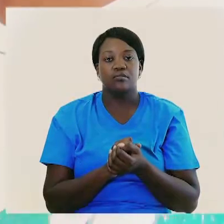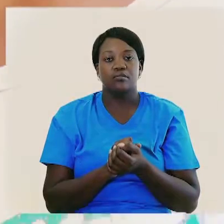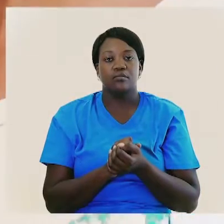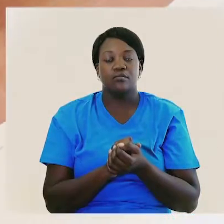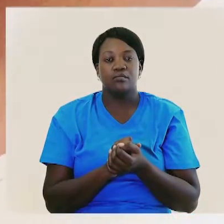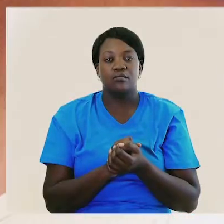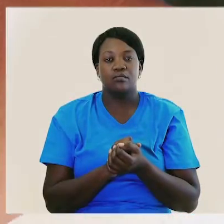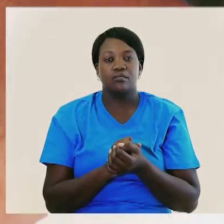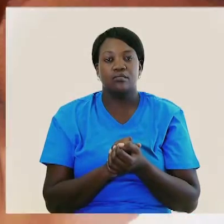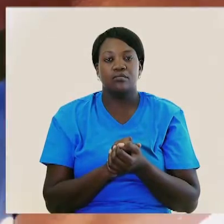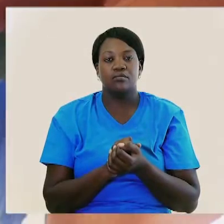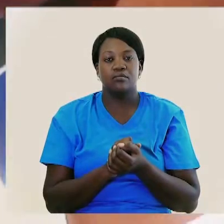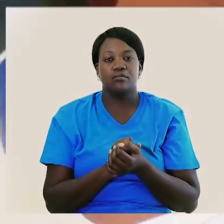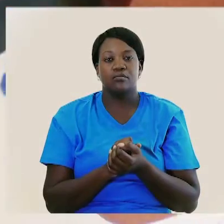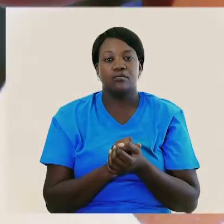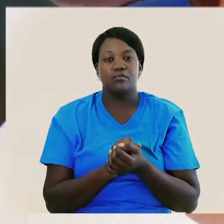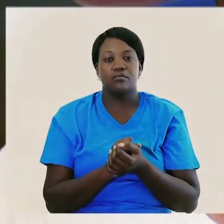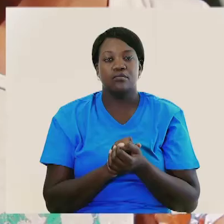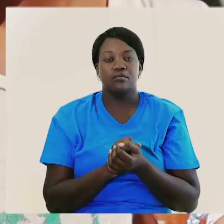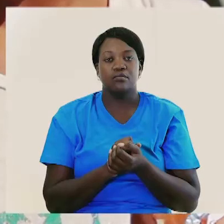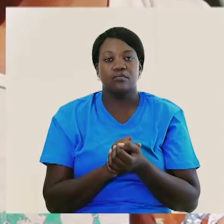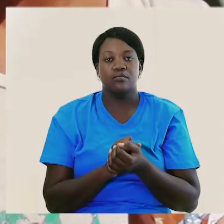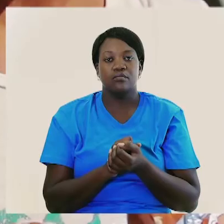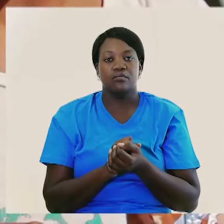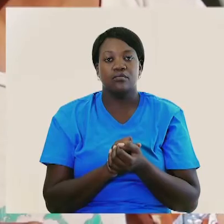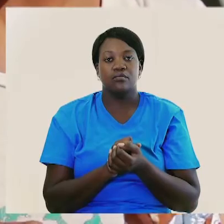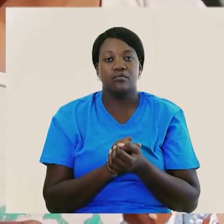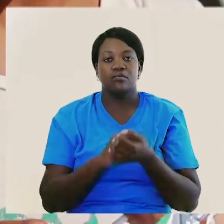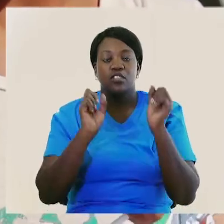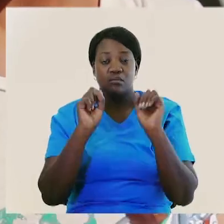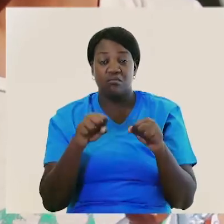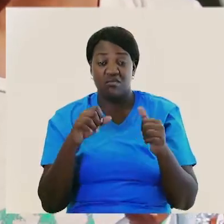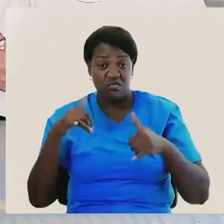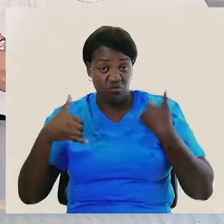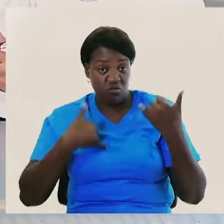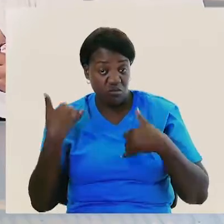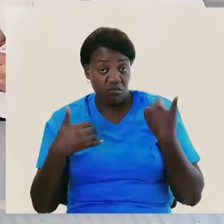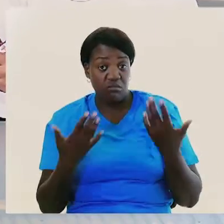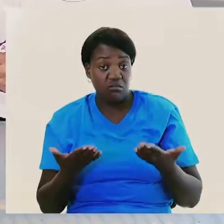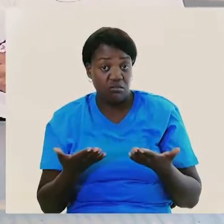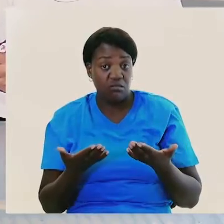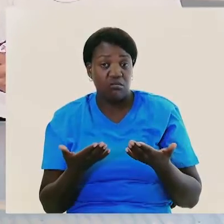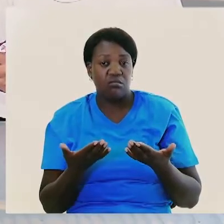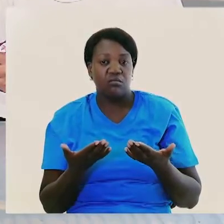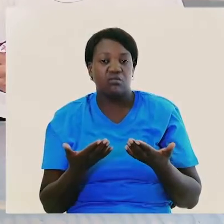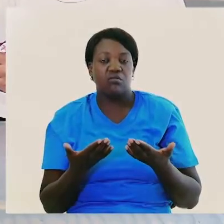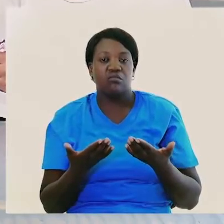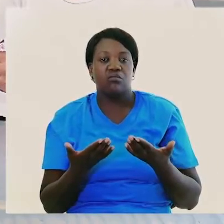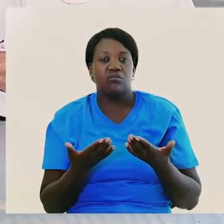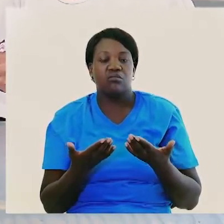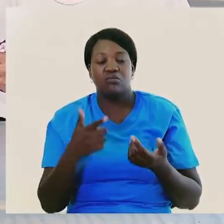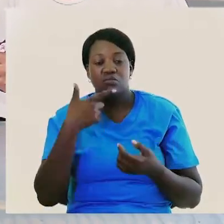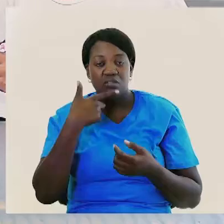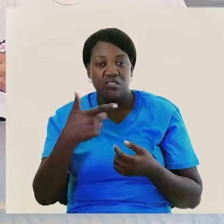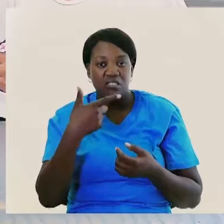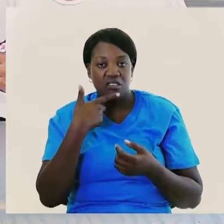Oh, you know that I used up my last savings to buy this. You must be joking. Anyways, thank